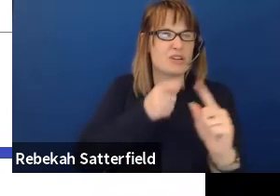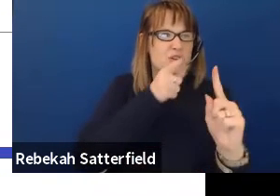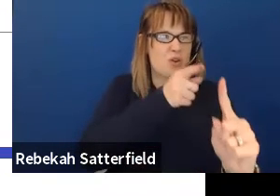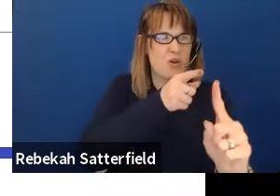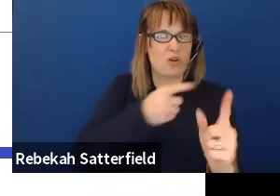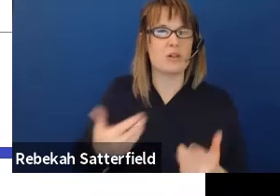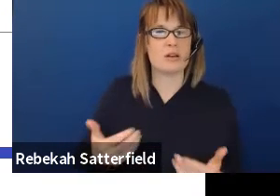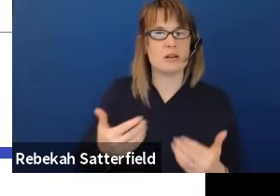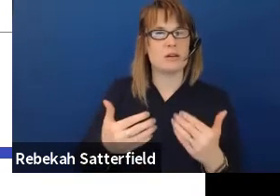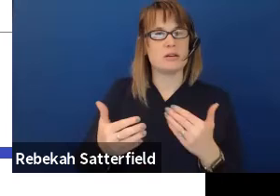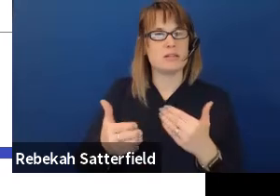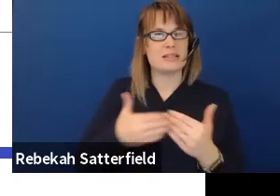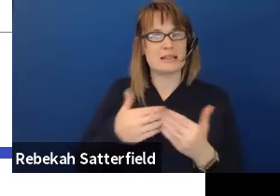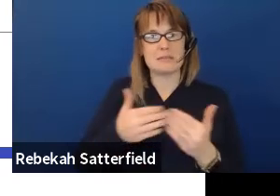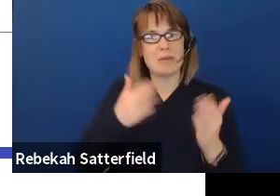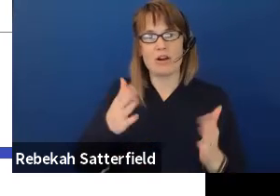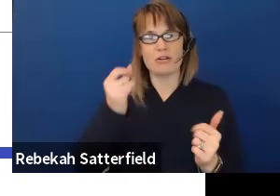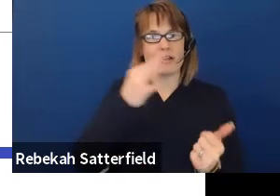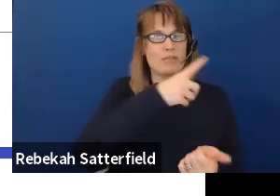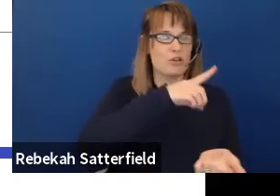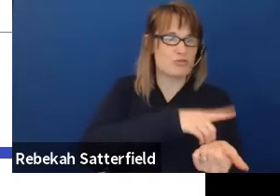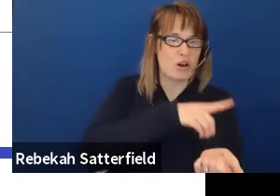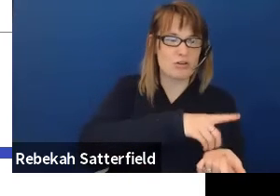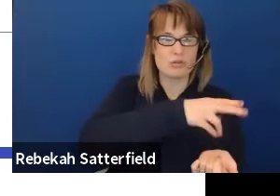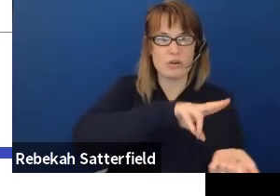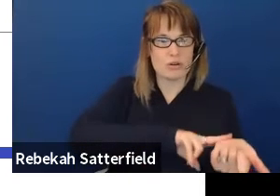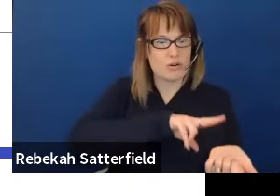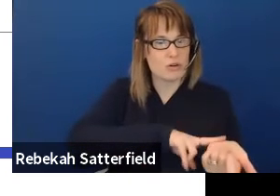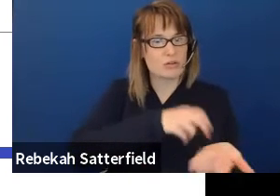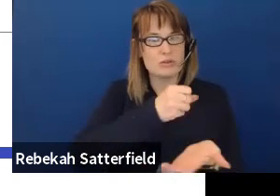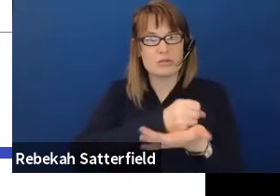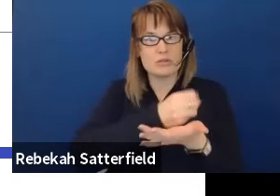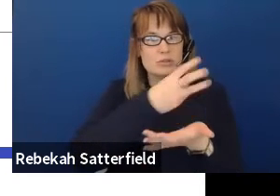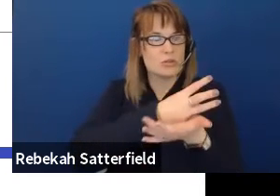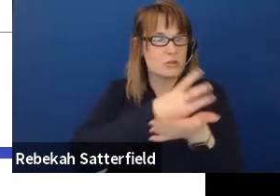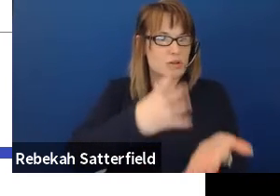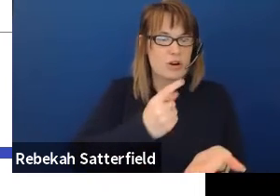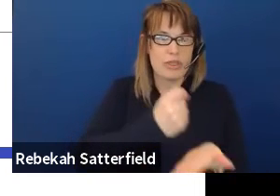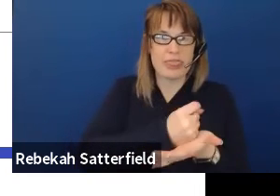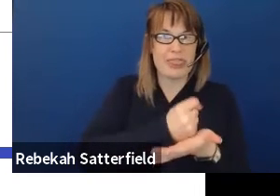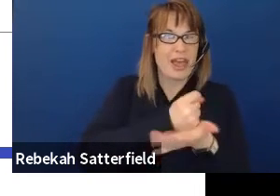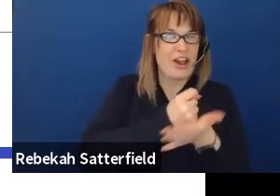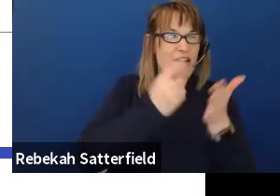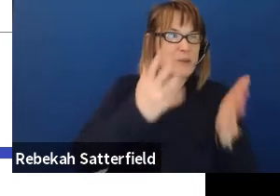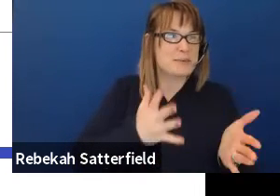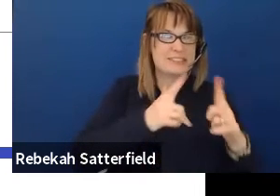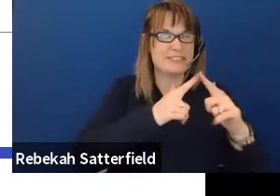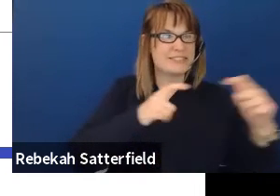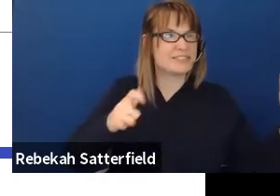the user of the service is a doctor, a nurse, a social worker, a therapist,